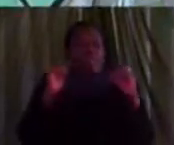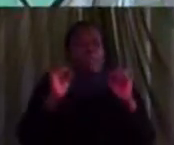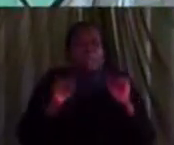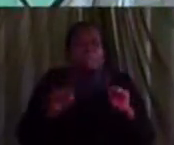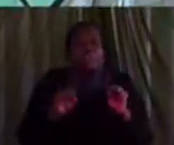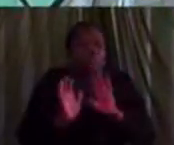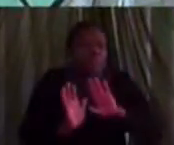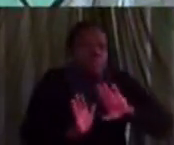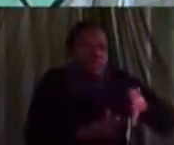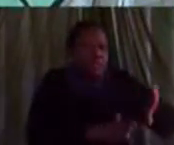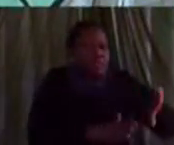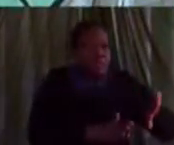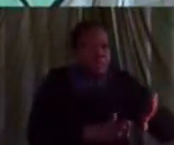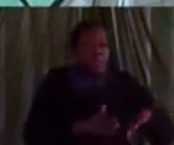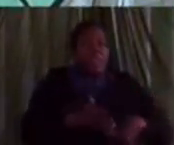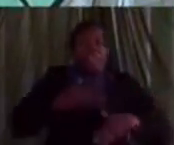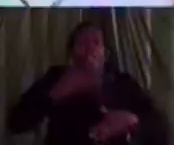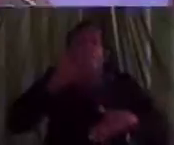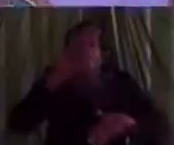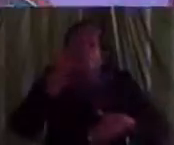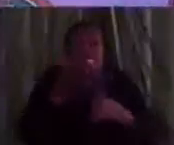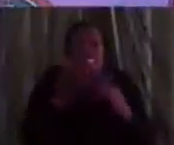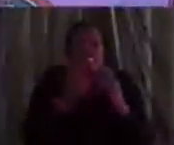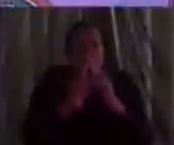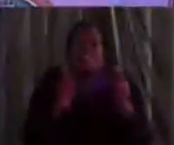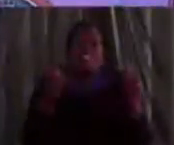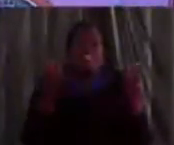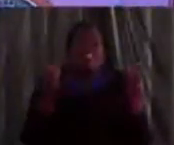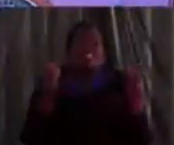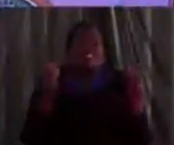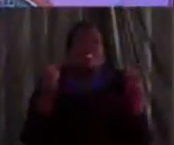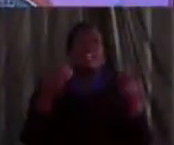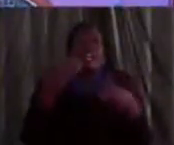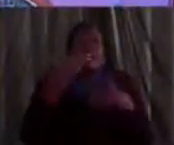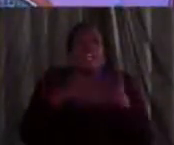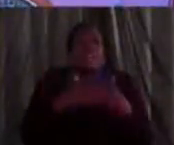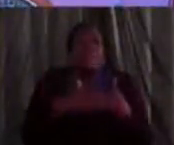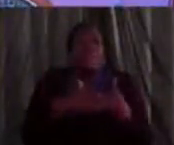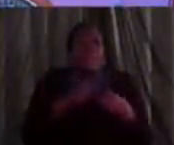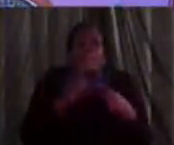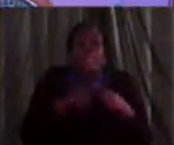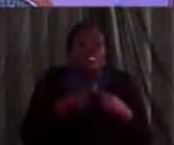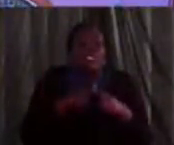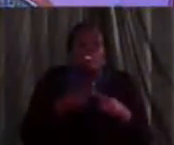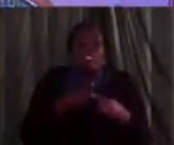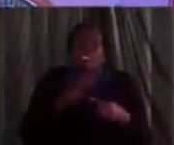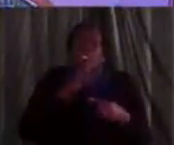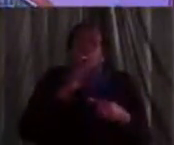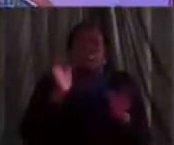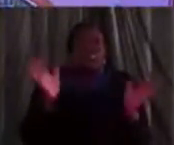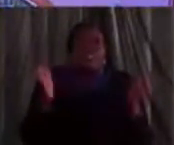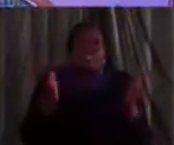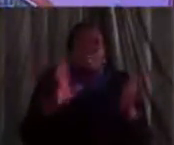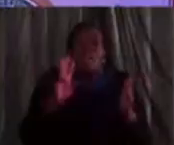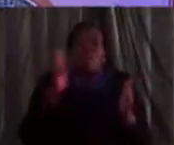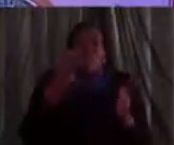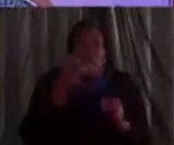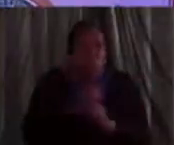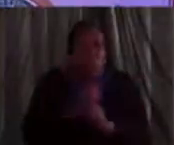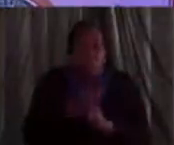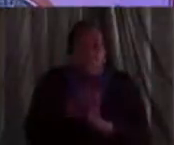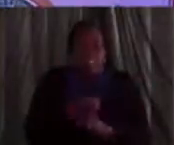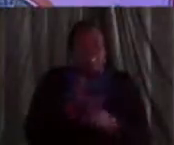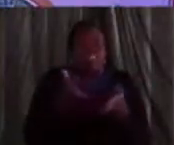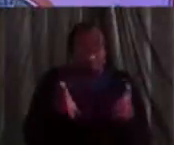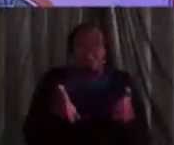The answers are very, very easy and very near myself, but it is not fair that we do it here